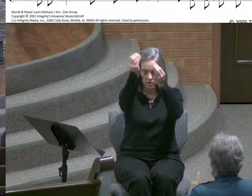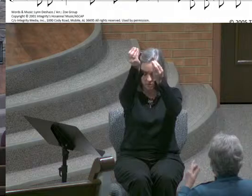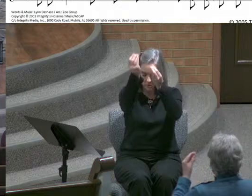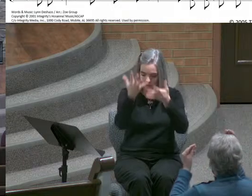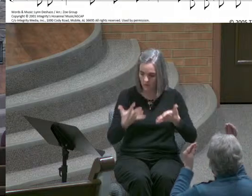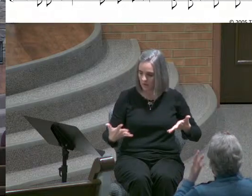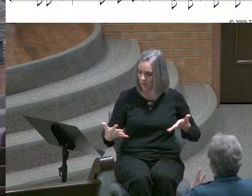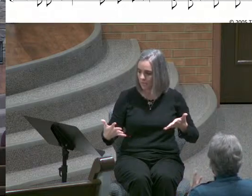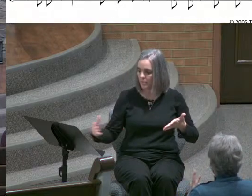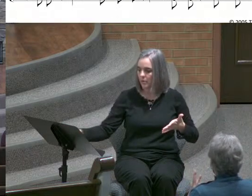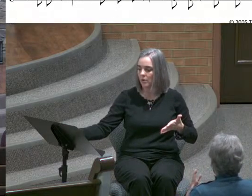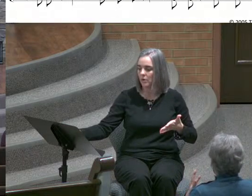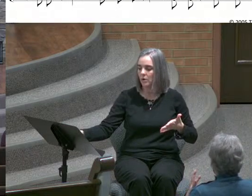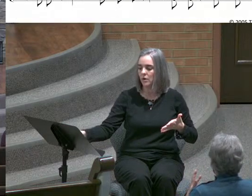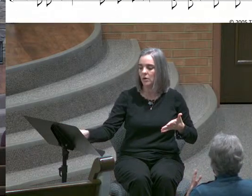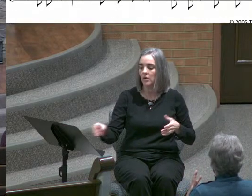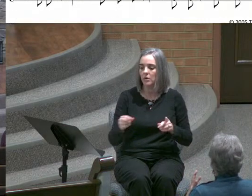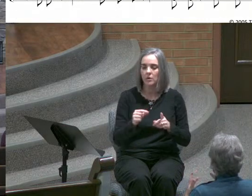ancient words